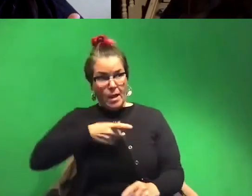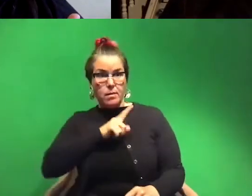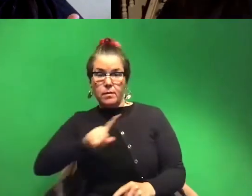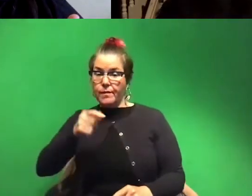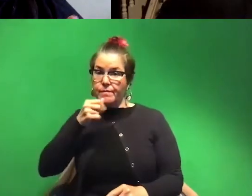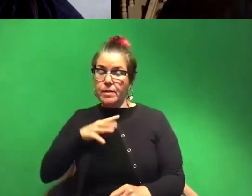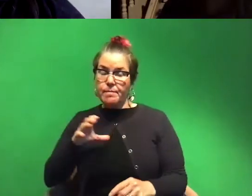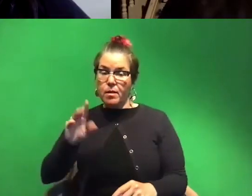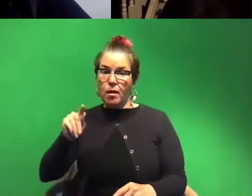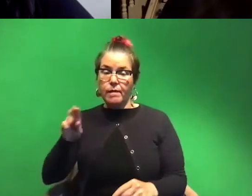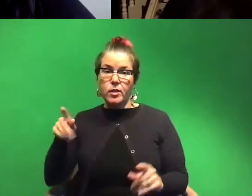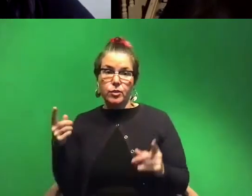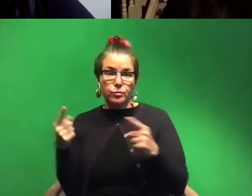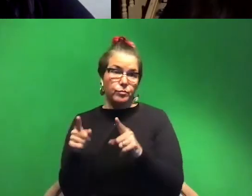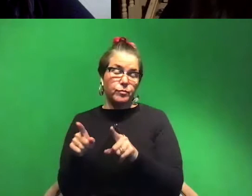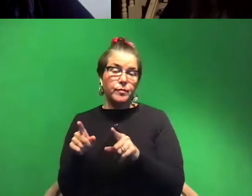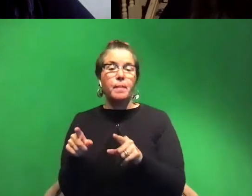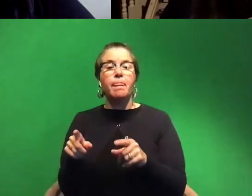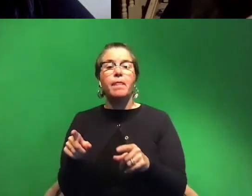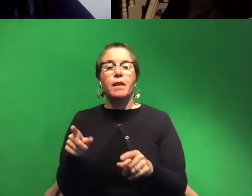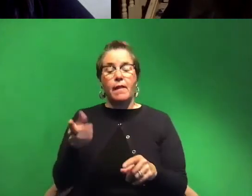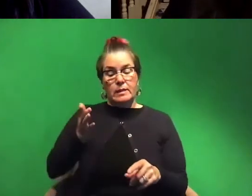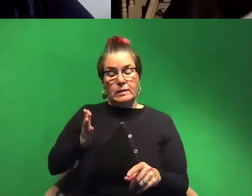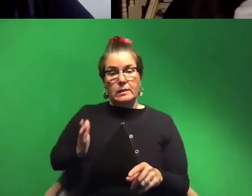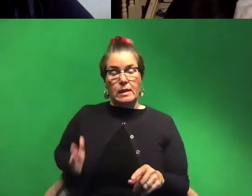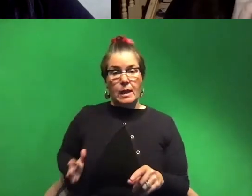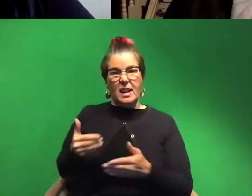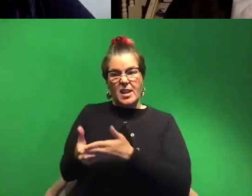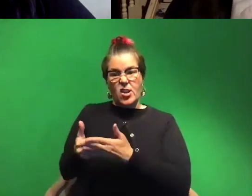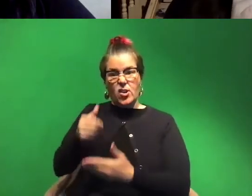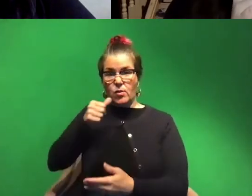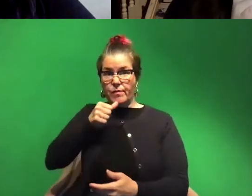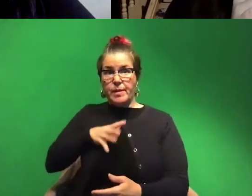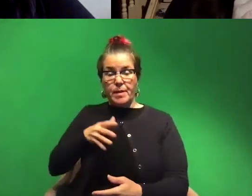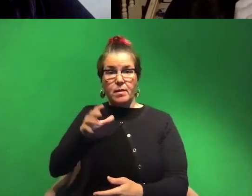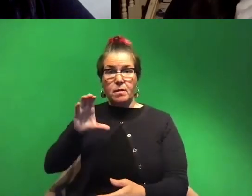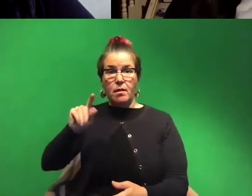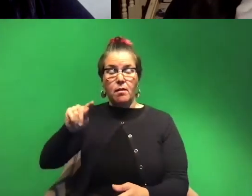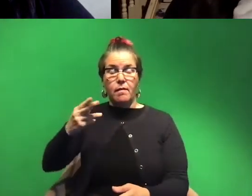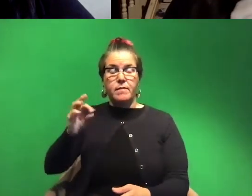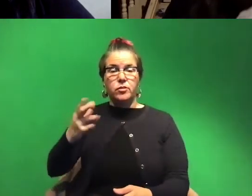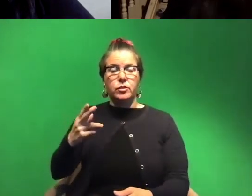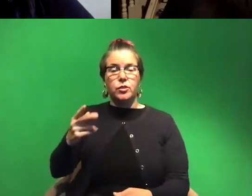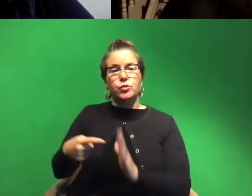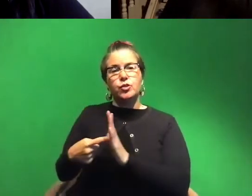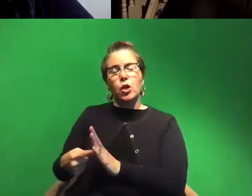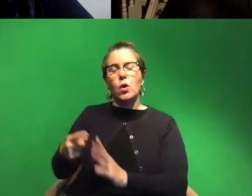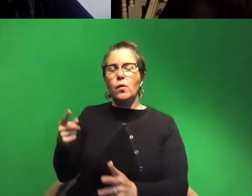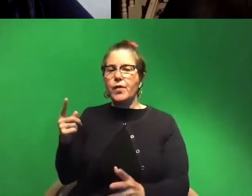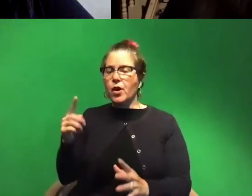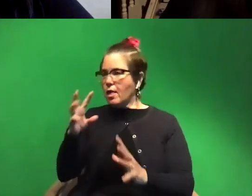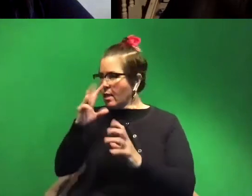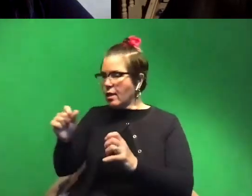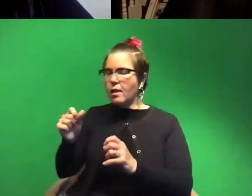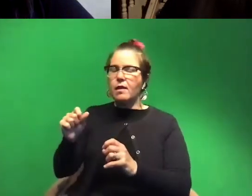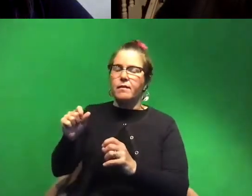female cuttlefish. And the side that's nearest her will be showing very attractive to female